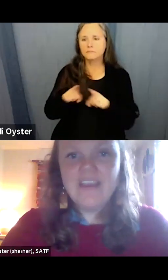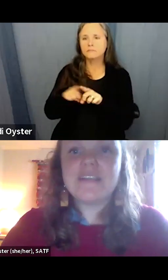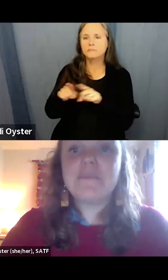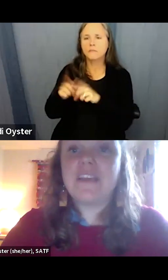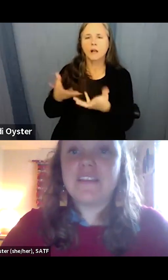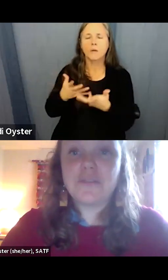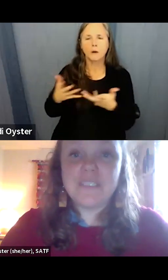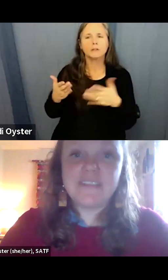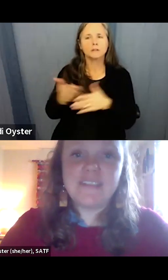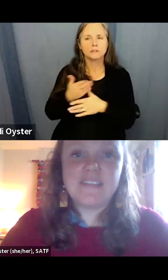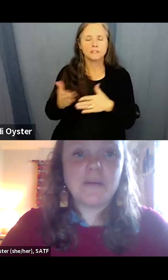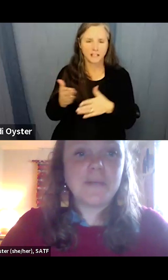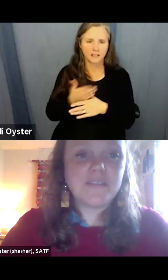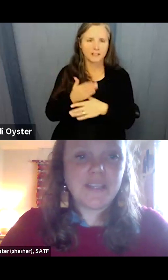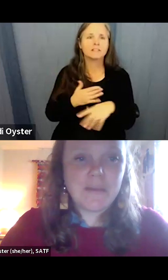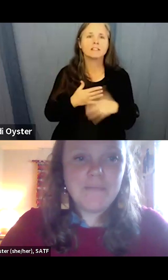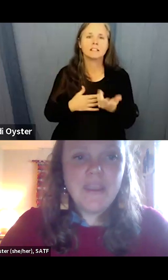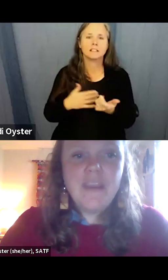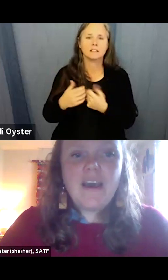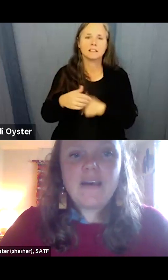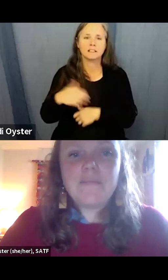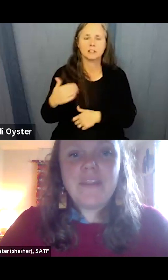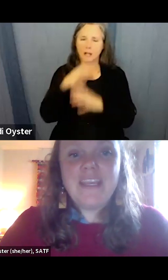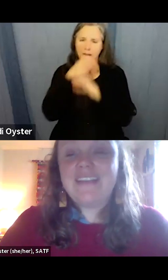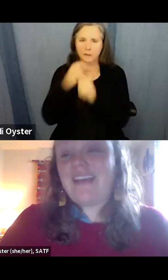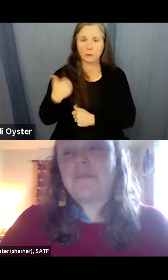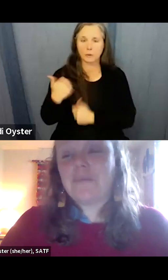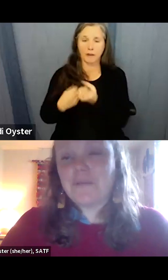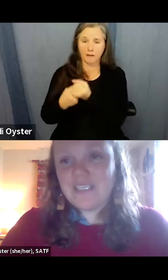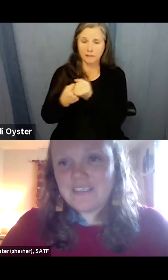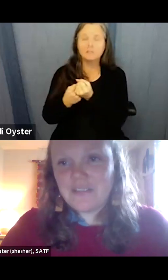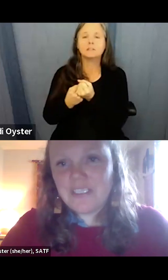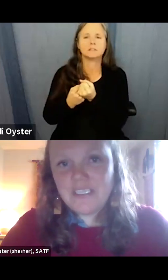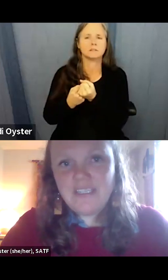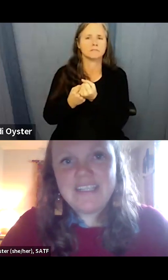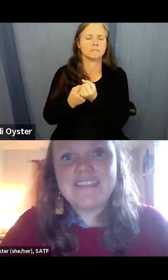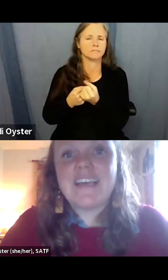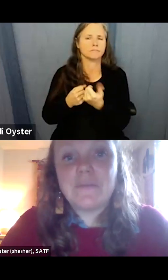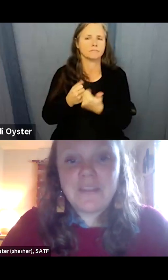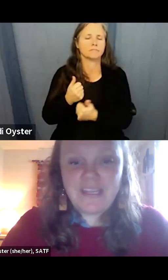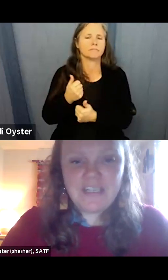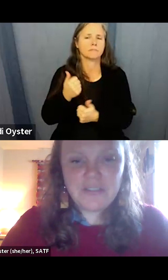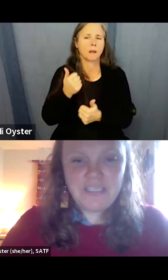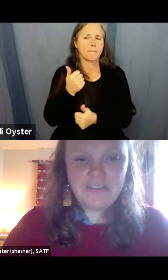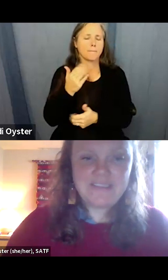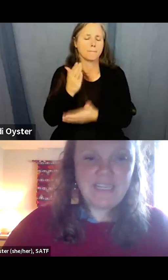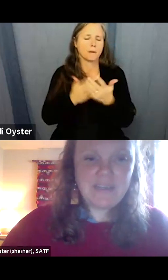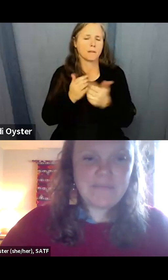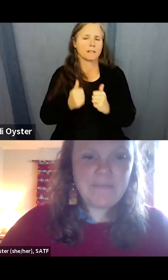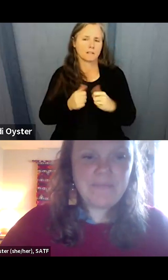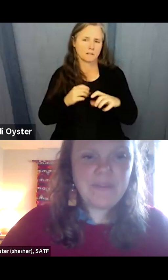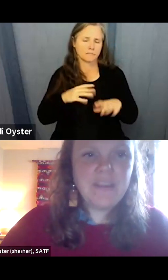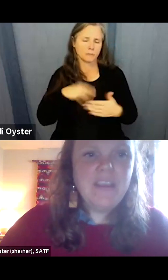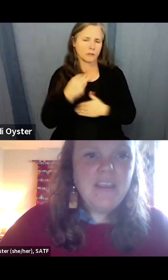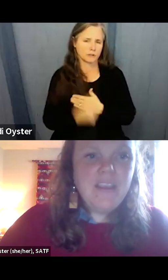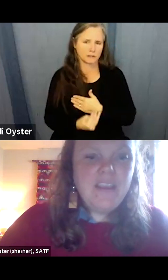with to make the choices that are best for them, and to help improve their situation and decide what that actually looks like.